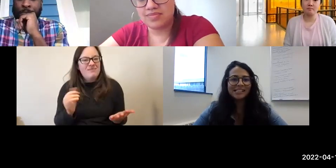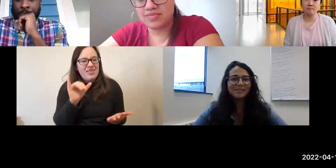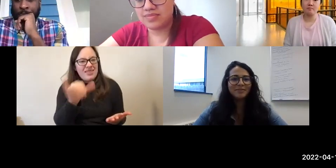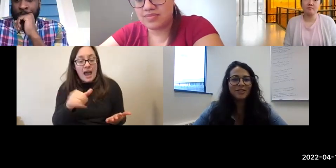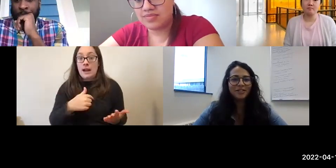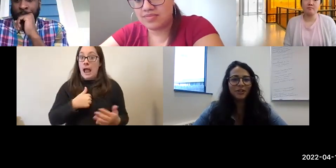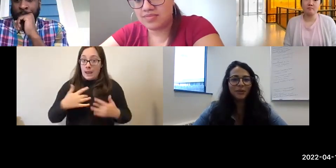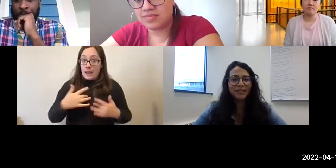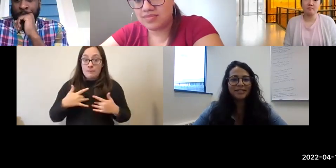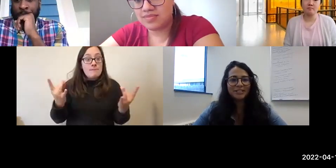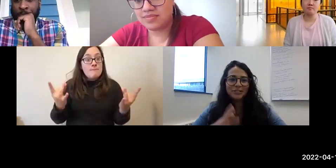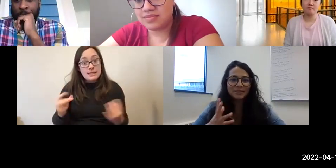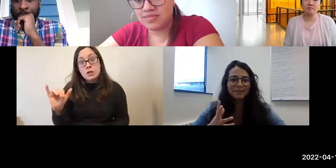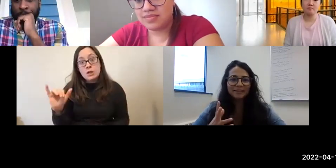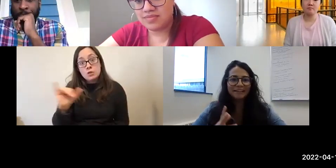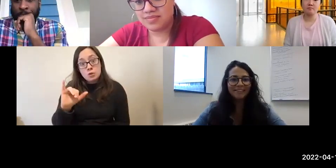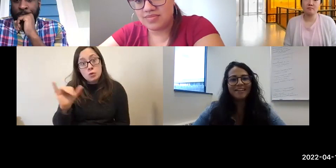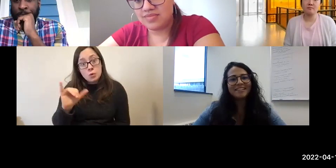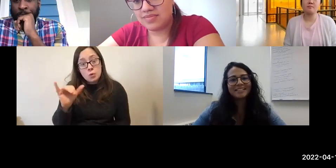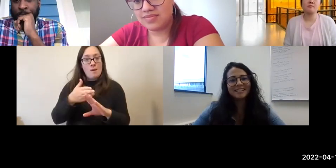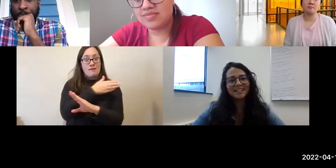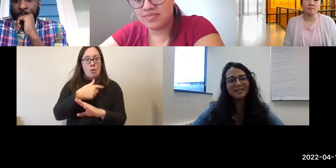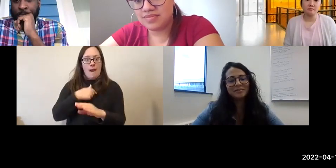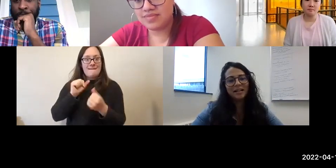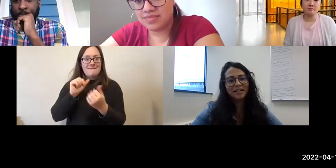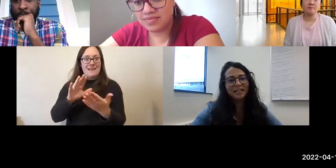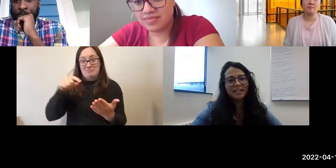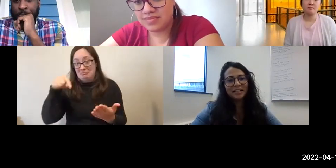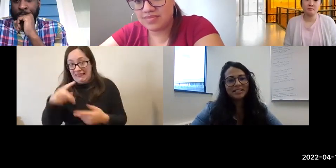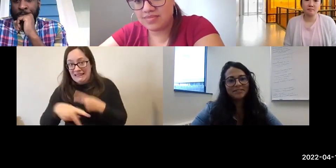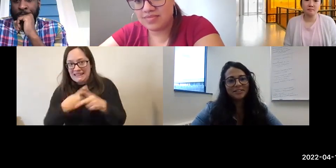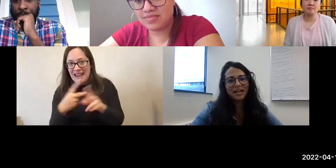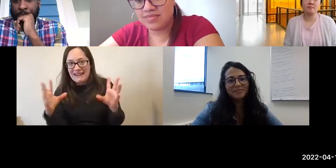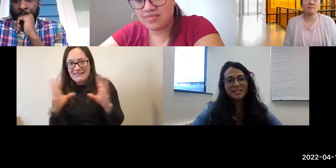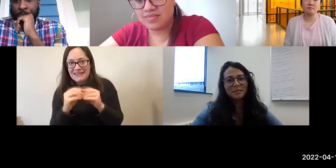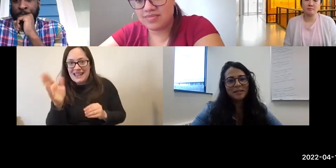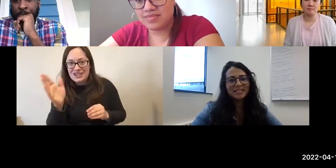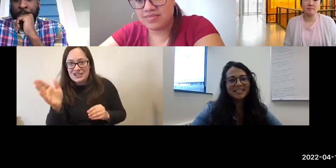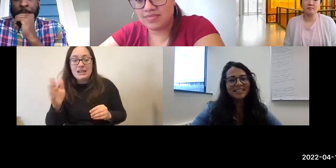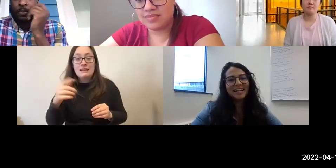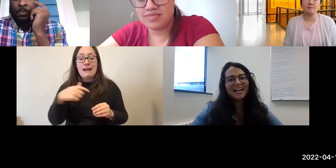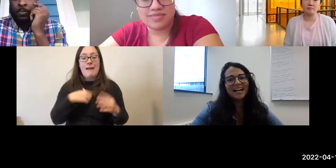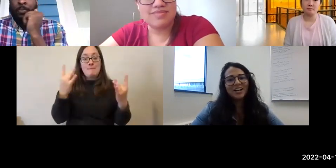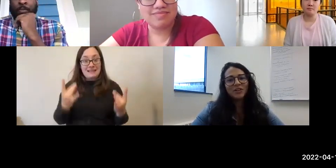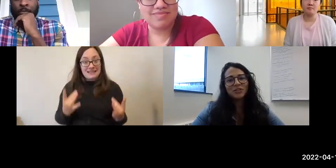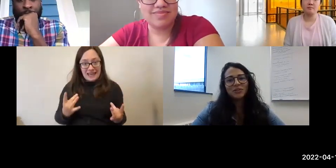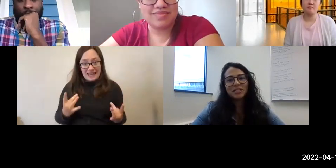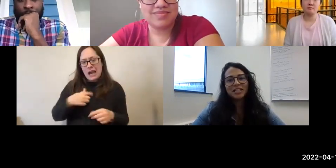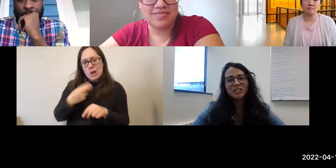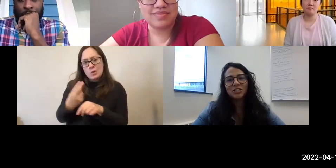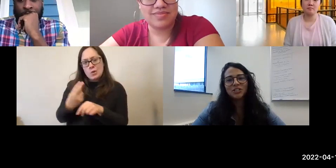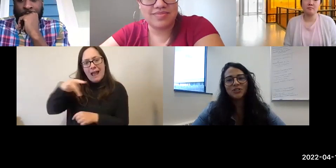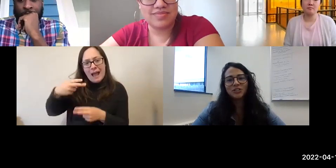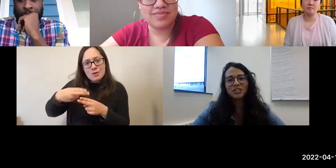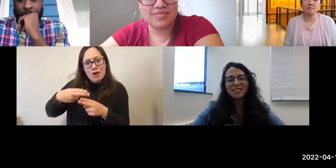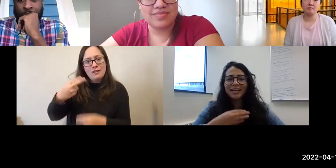meditate before I go and do something like this. I definitely have headspace. I also